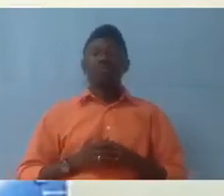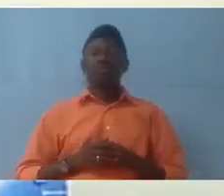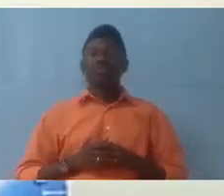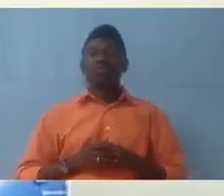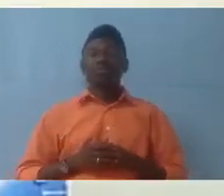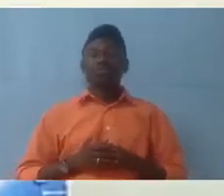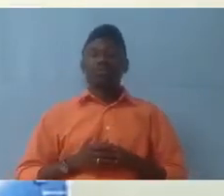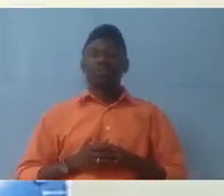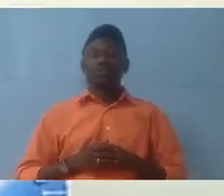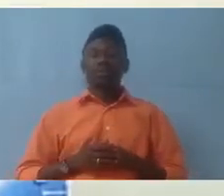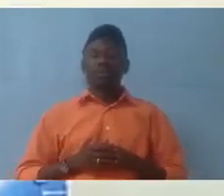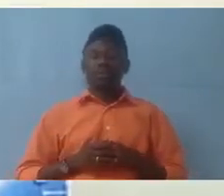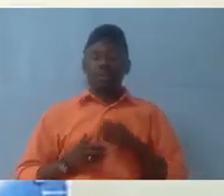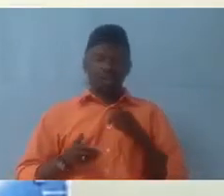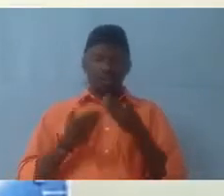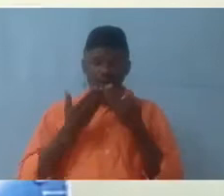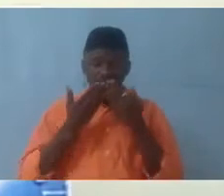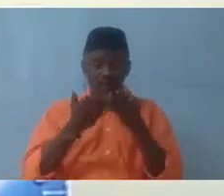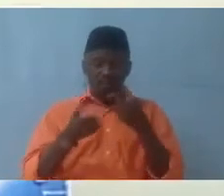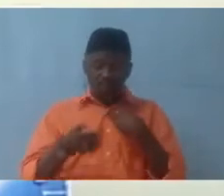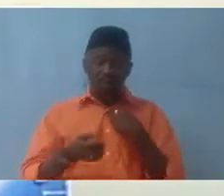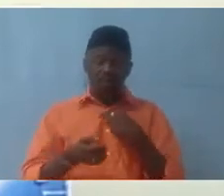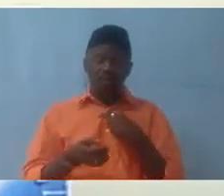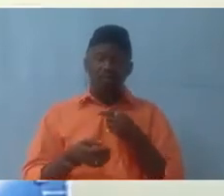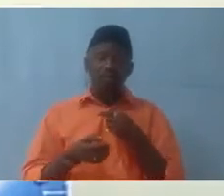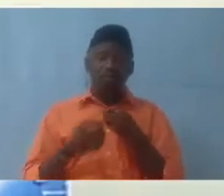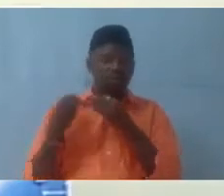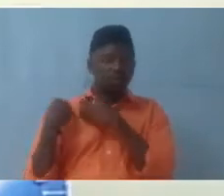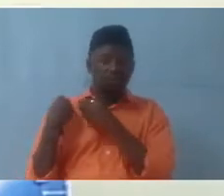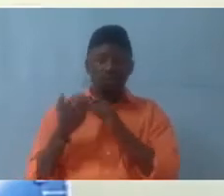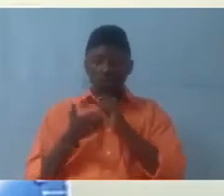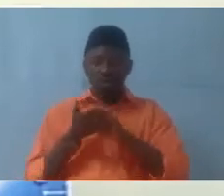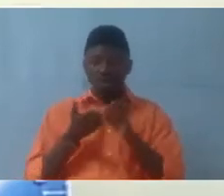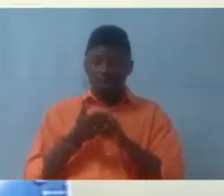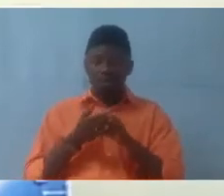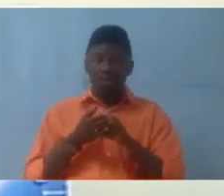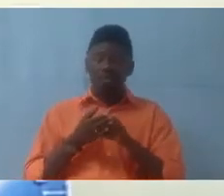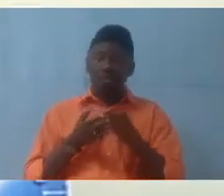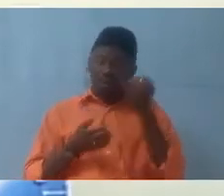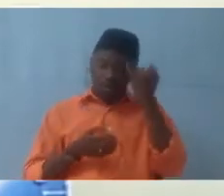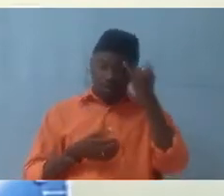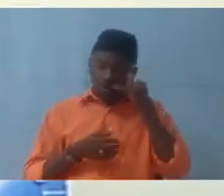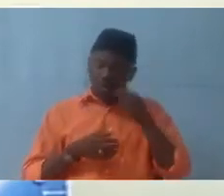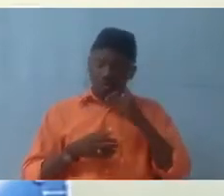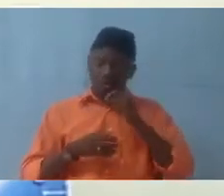So he informed me that he was assigned to write an opinion regarding the file.